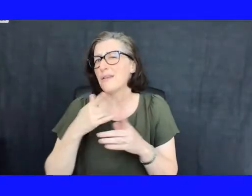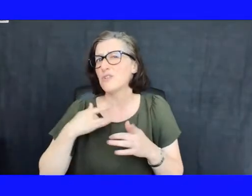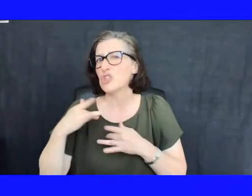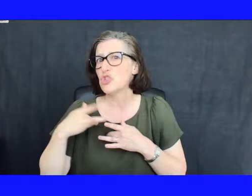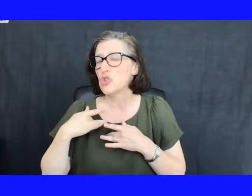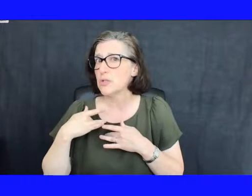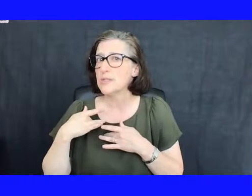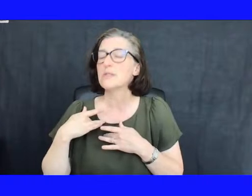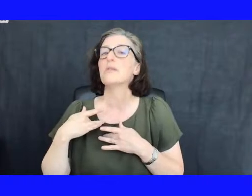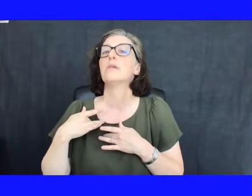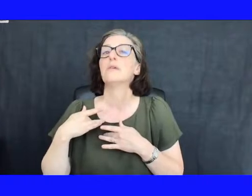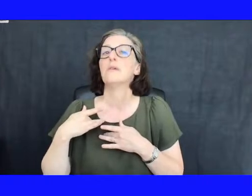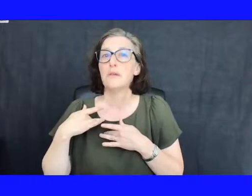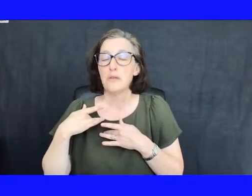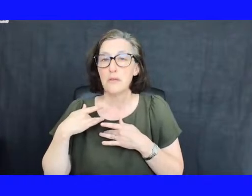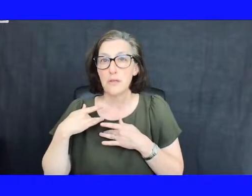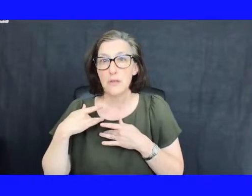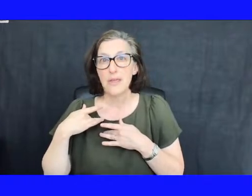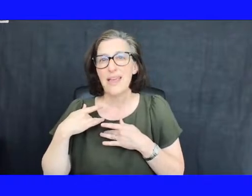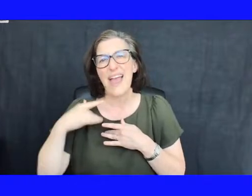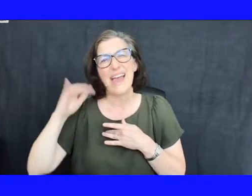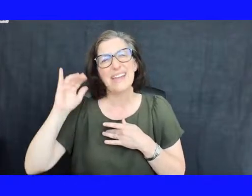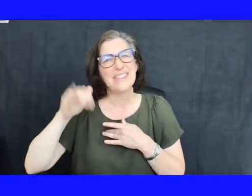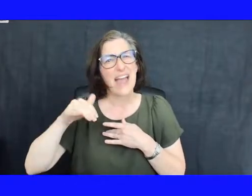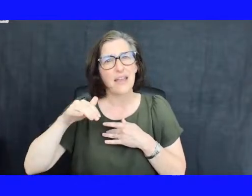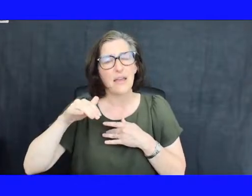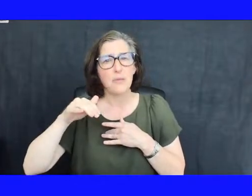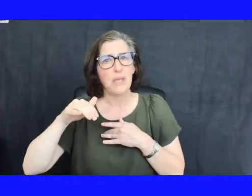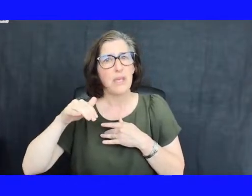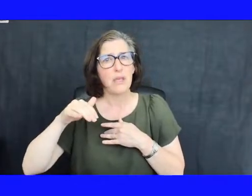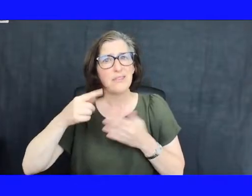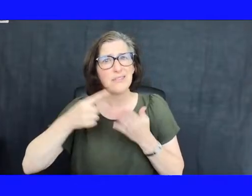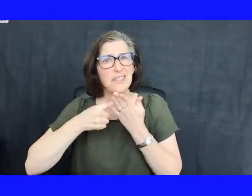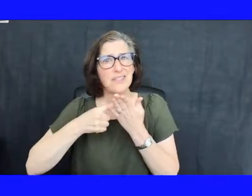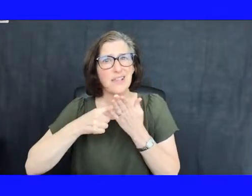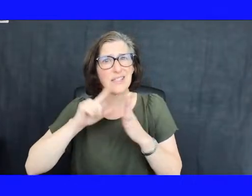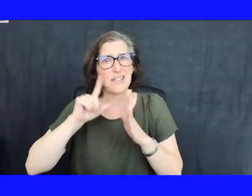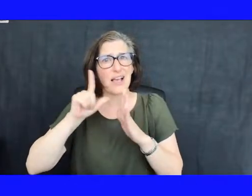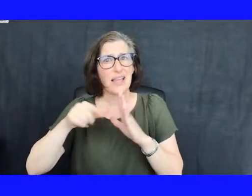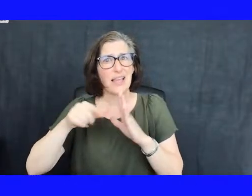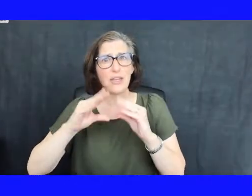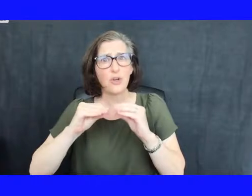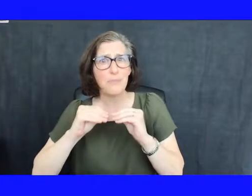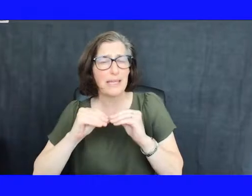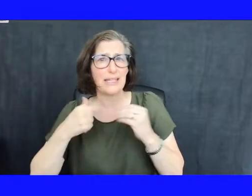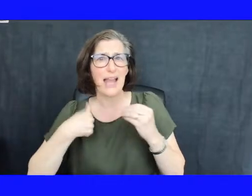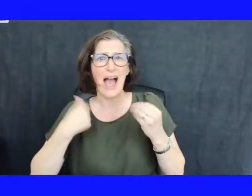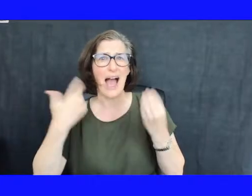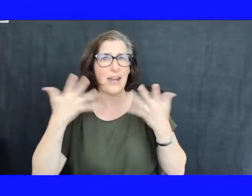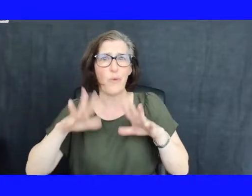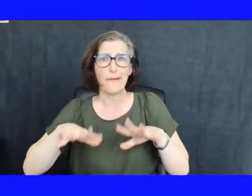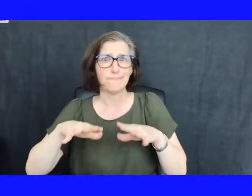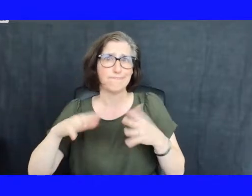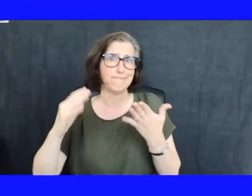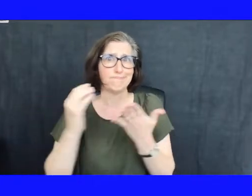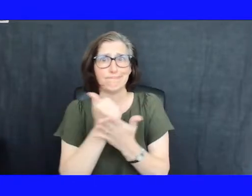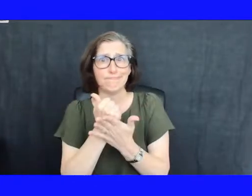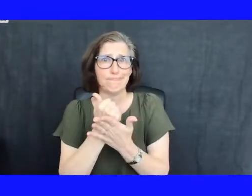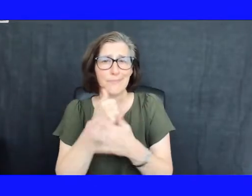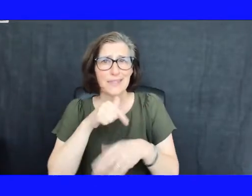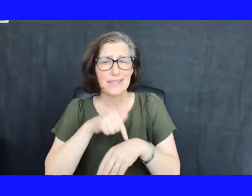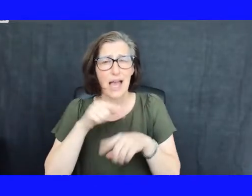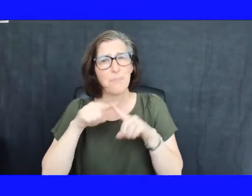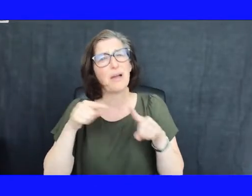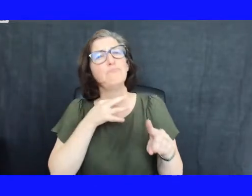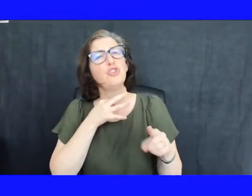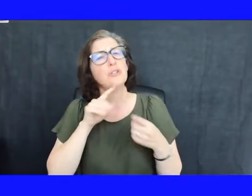is. But just separately, the Office of EEO does not handle complaints of discrimination by staff members